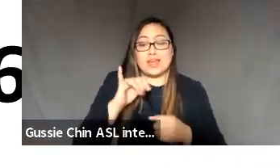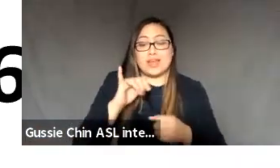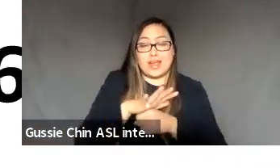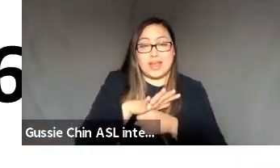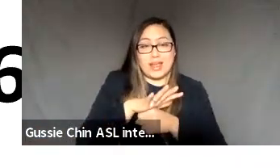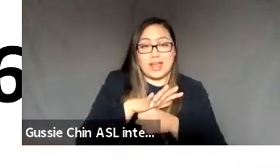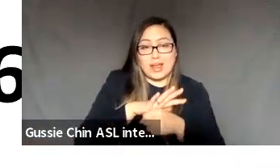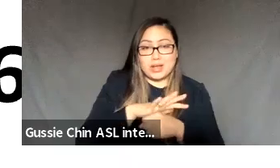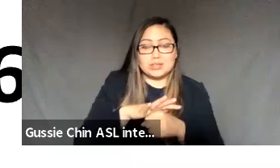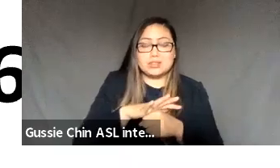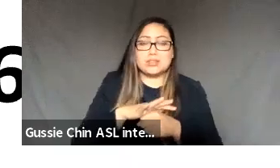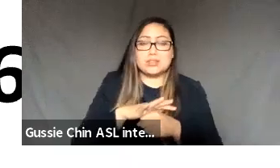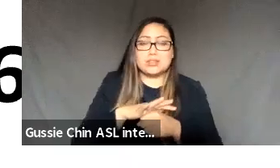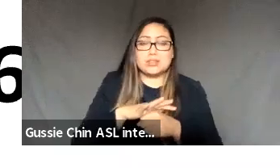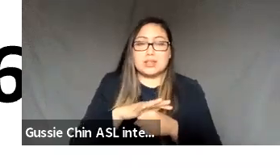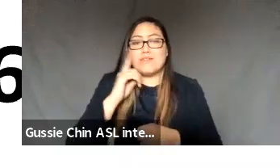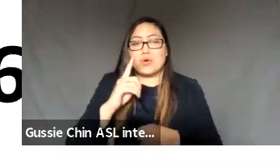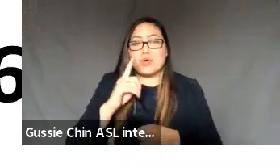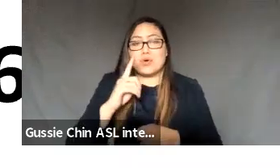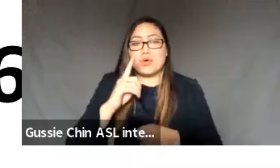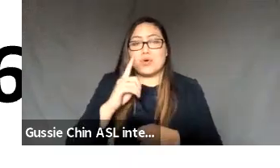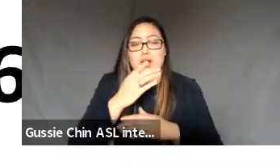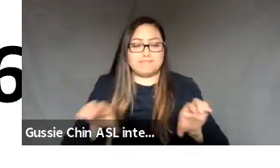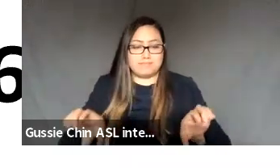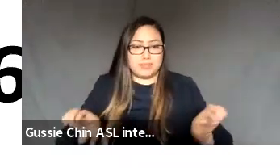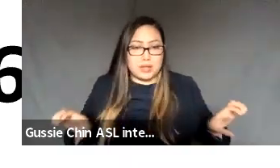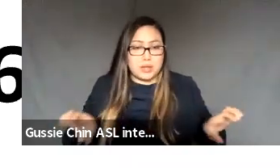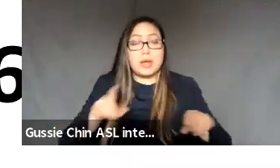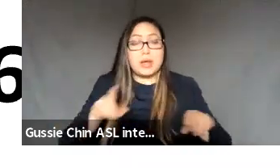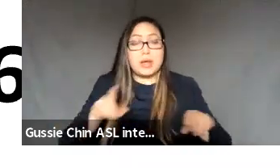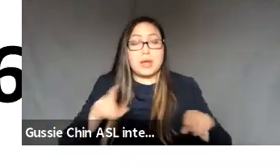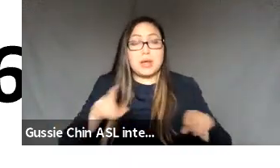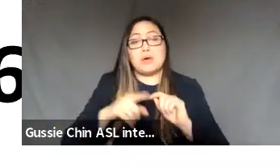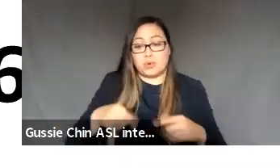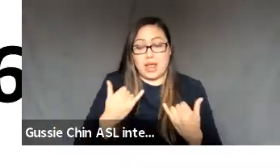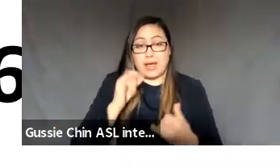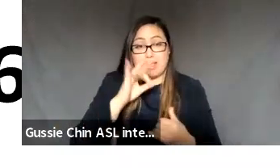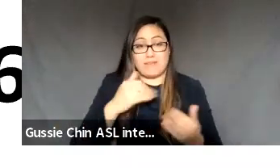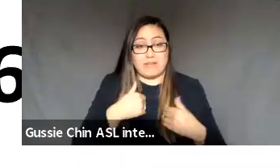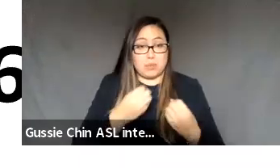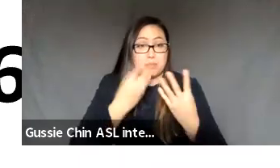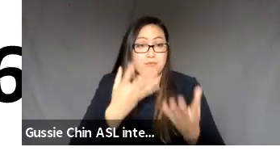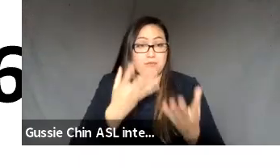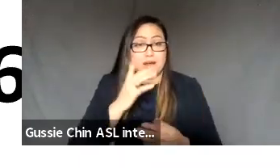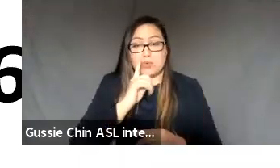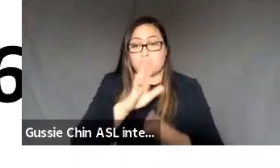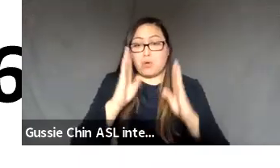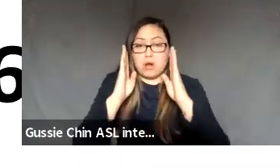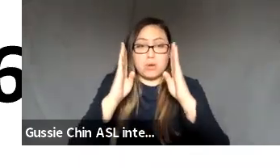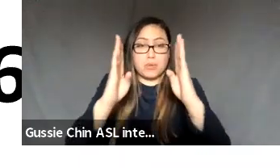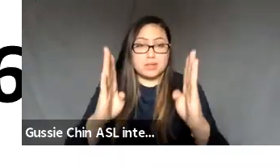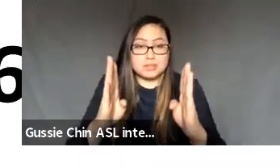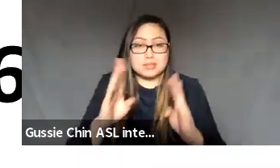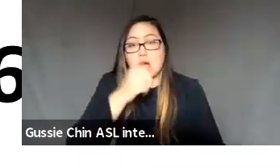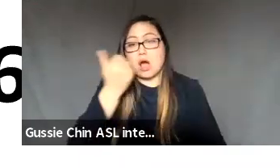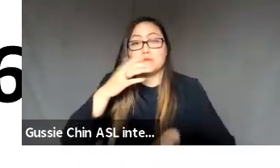an exception for handrails. But in this situation, if the handrails are provided along walking surfaces, like I said, other than ramps and